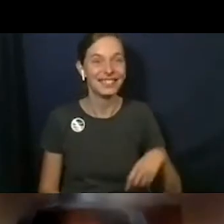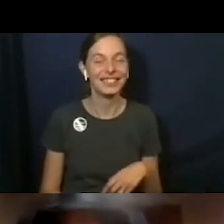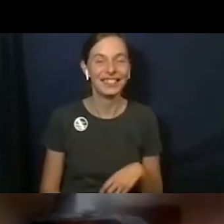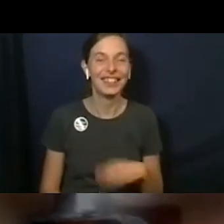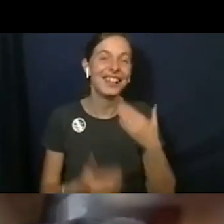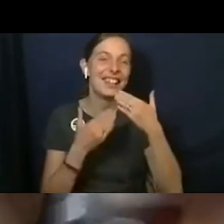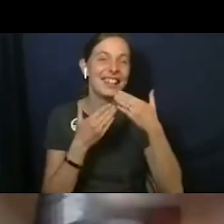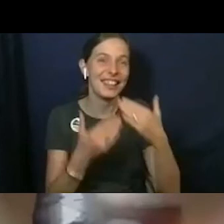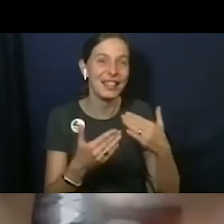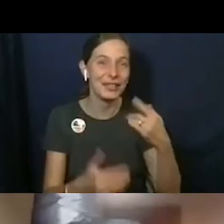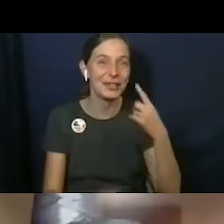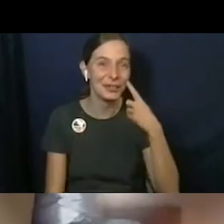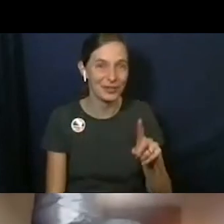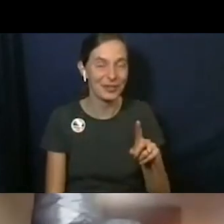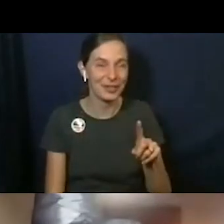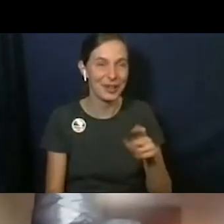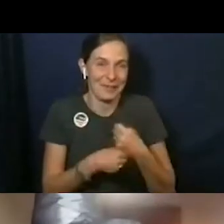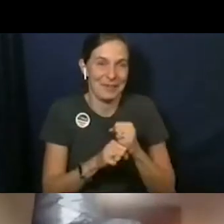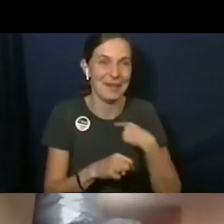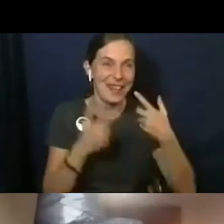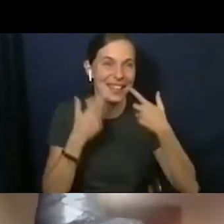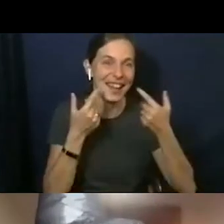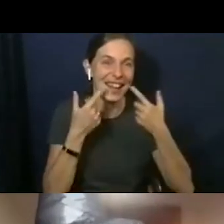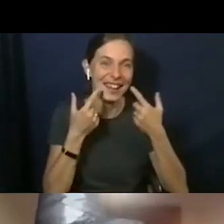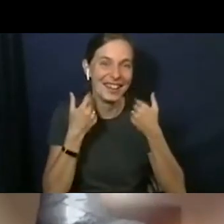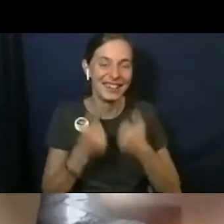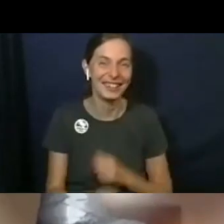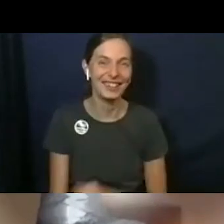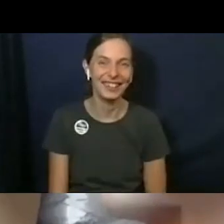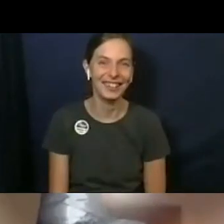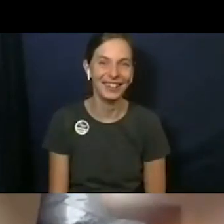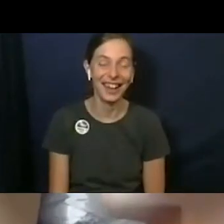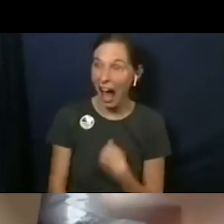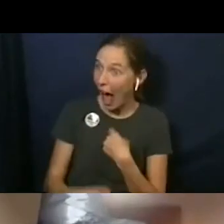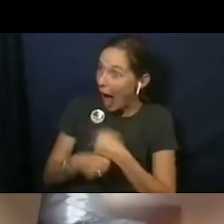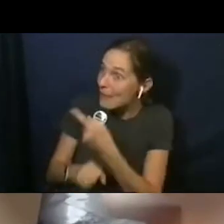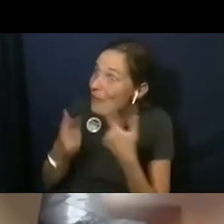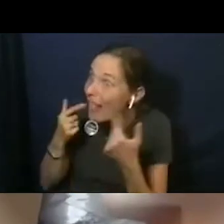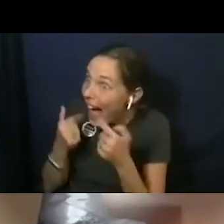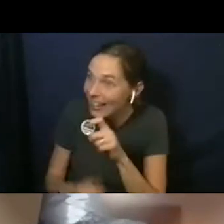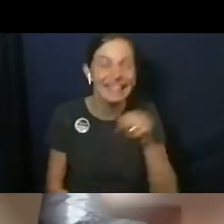then we started doing the tarot cards.